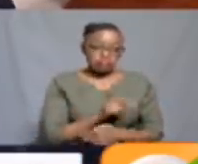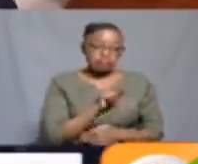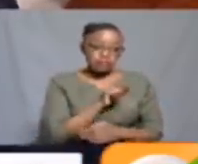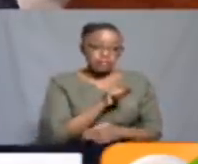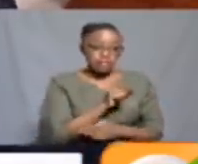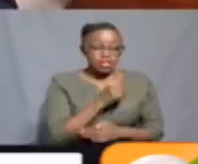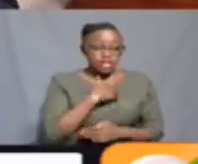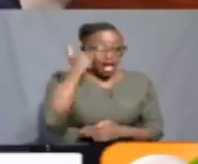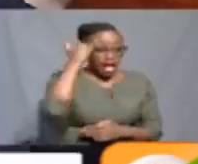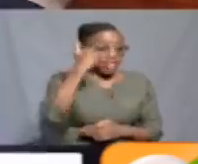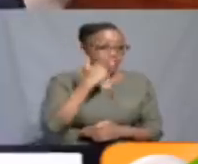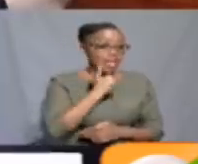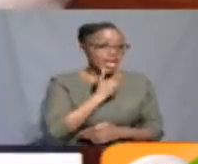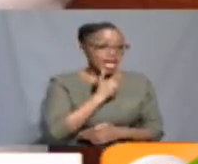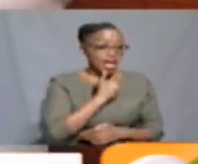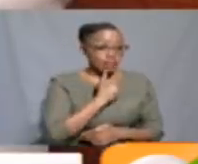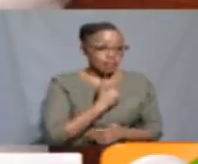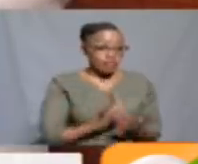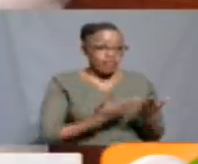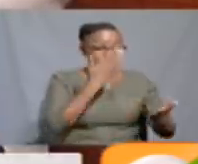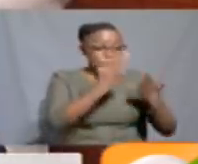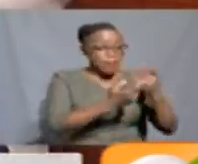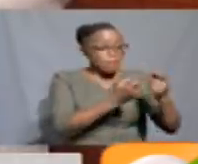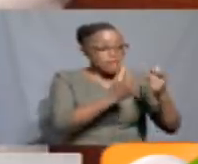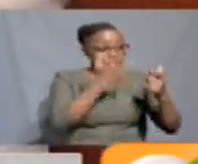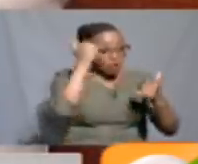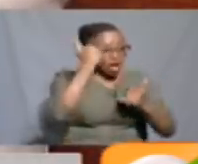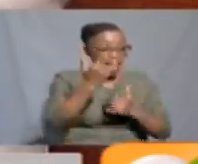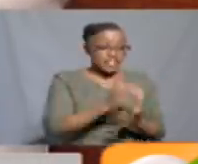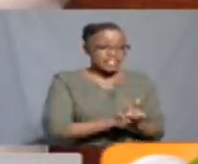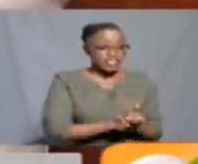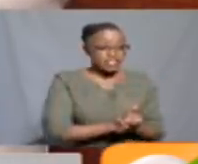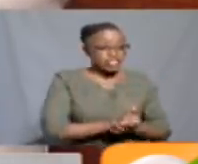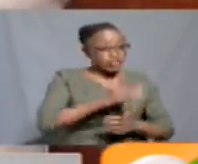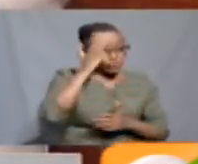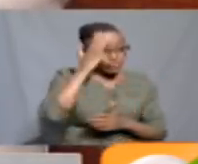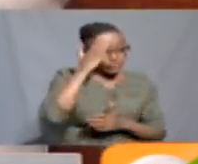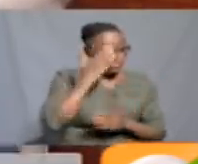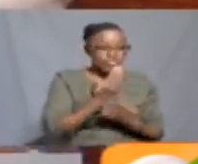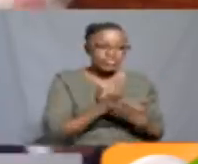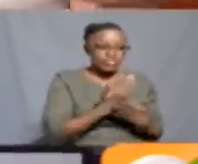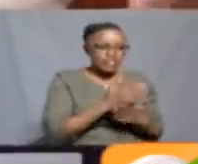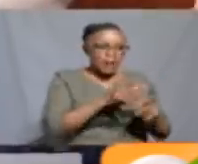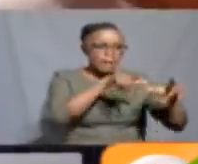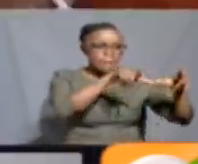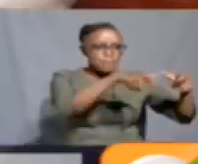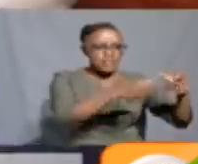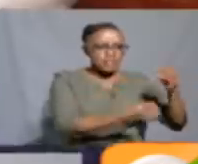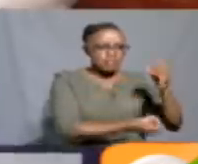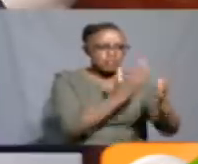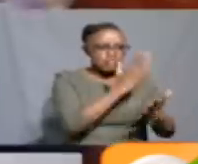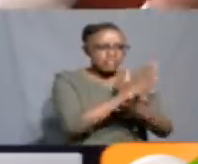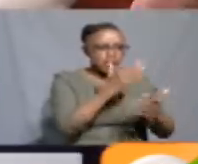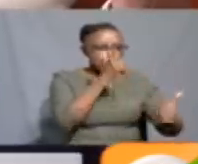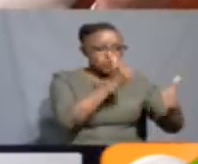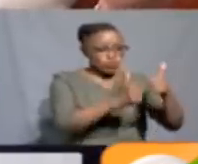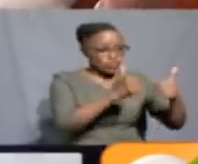there's an idea, and maybe it's the wrong idea, total, that, you know, unless media produces something which